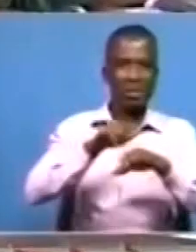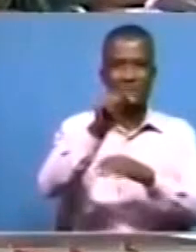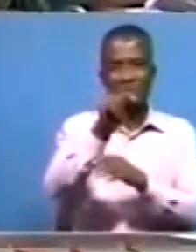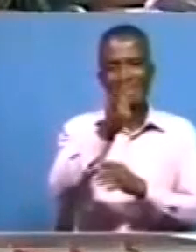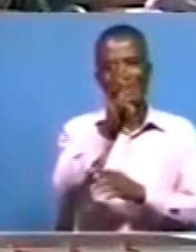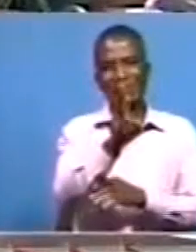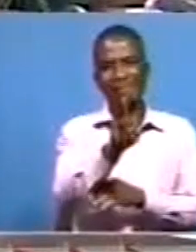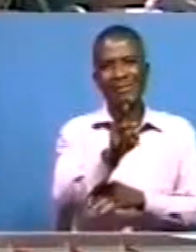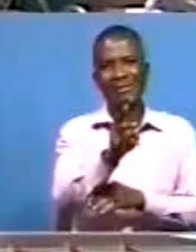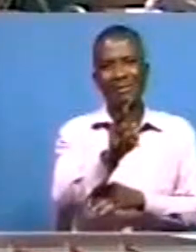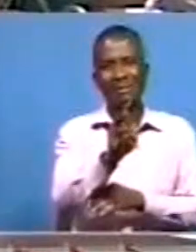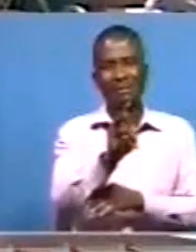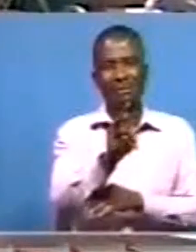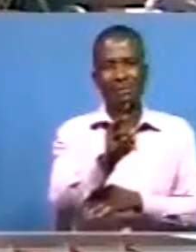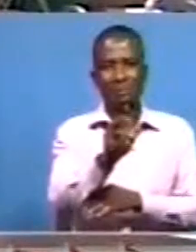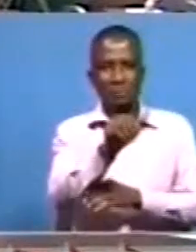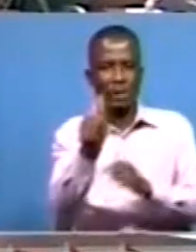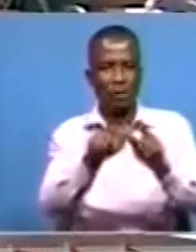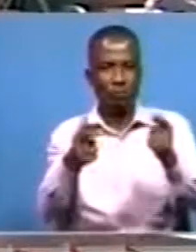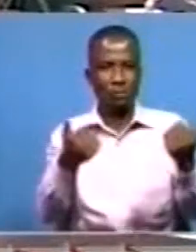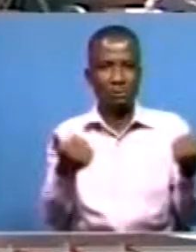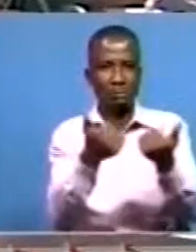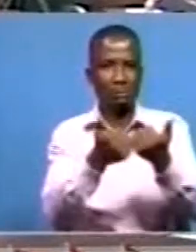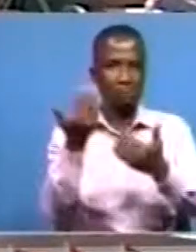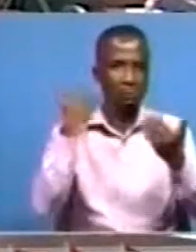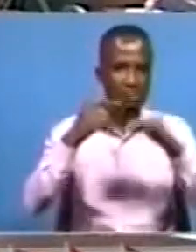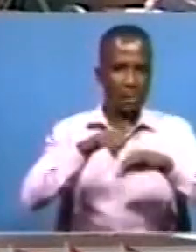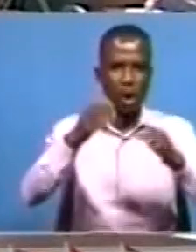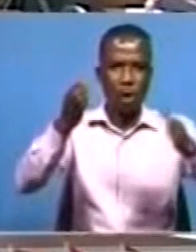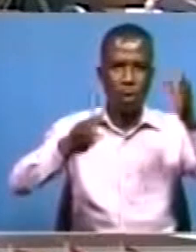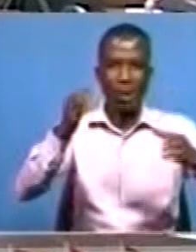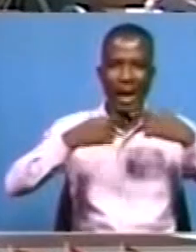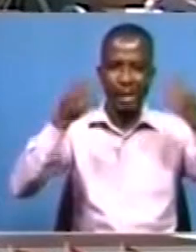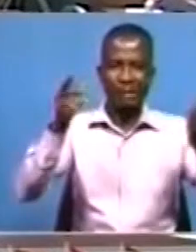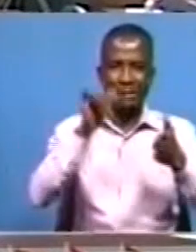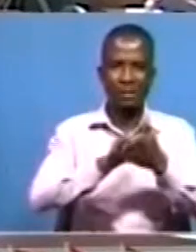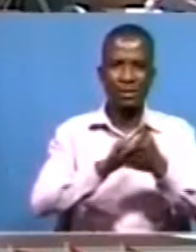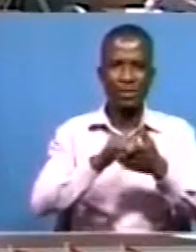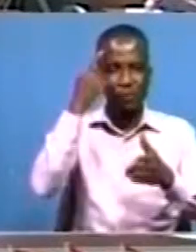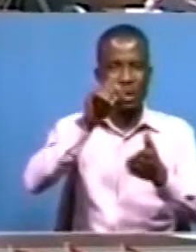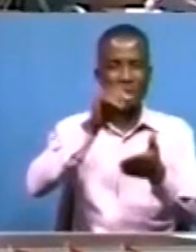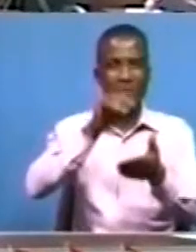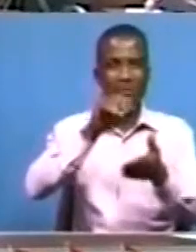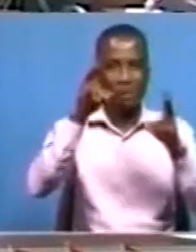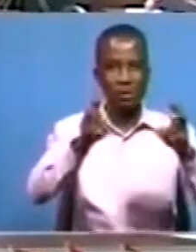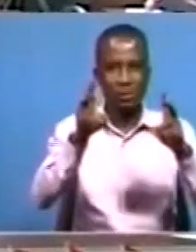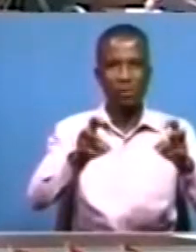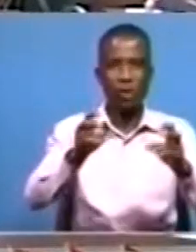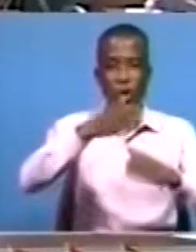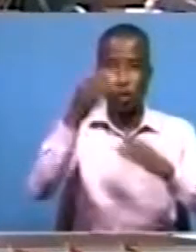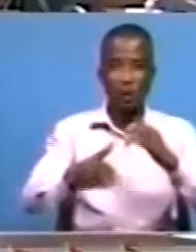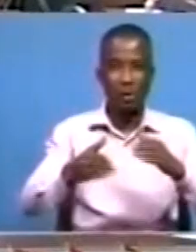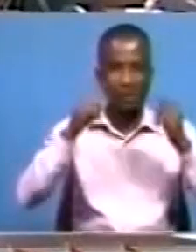2016, 100 GM, 1 Supreme Court. The holding of the court clarifies that for a statement to constitute conclusive